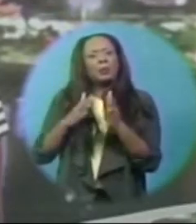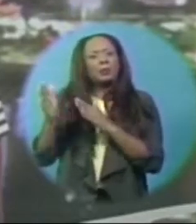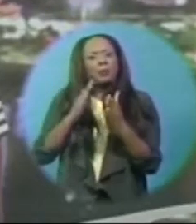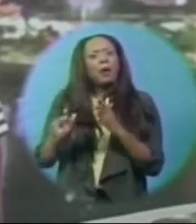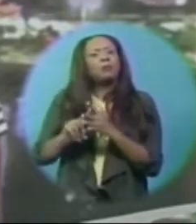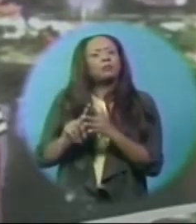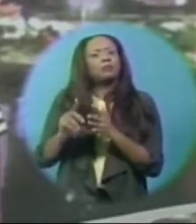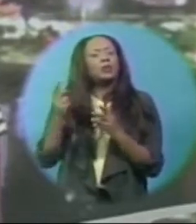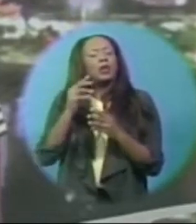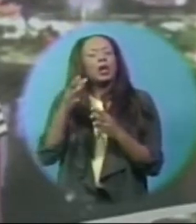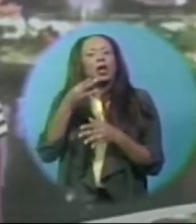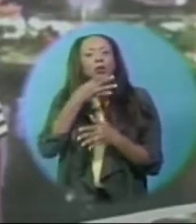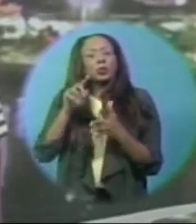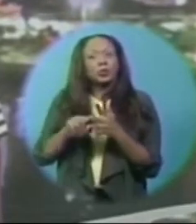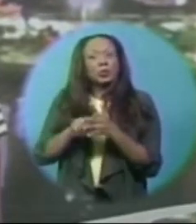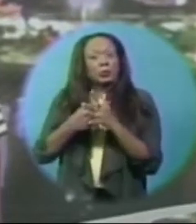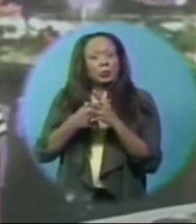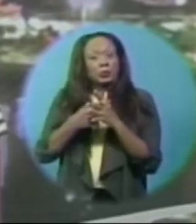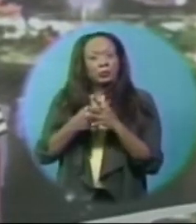to policyholders.